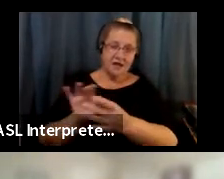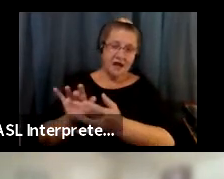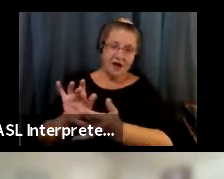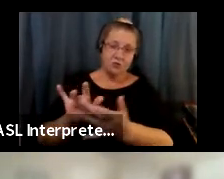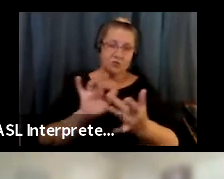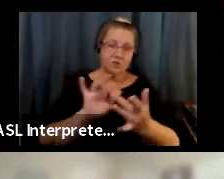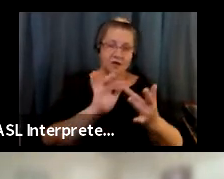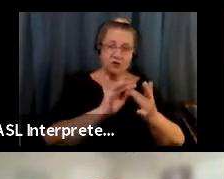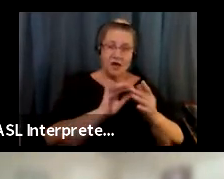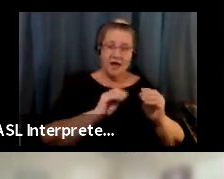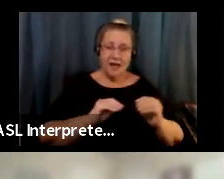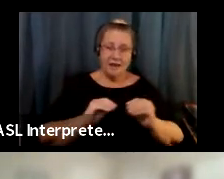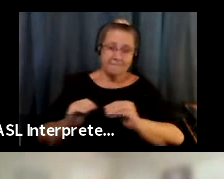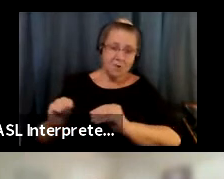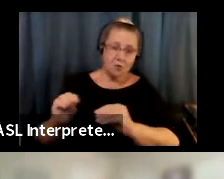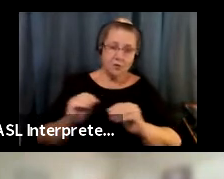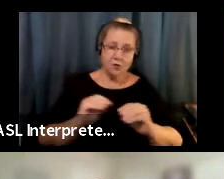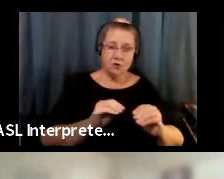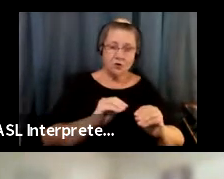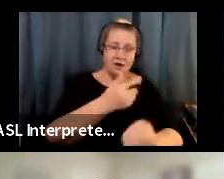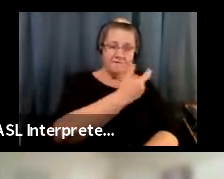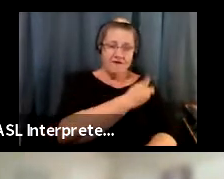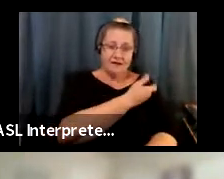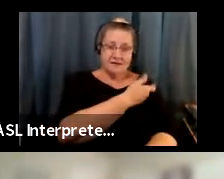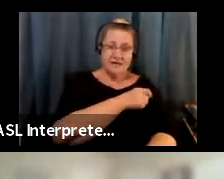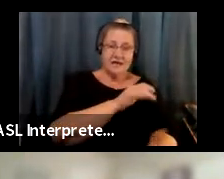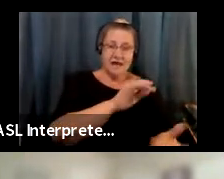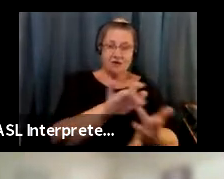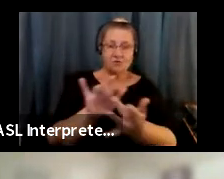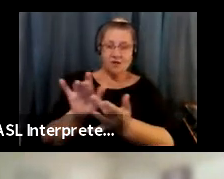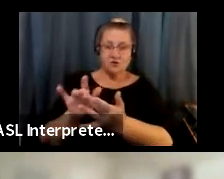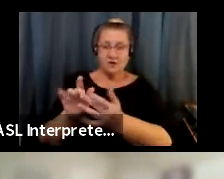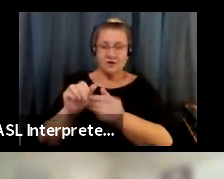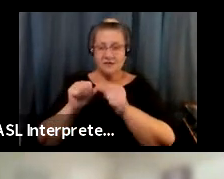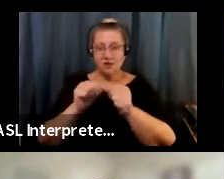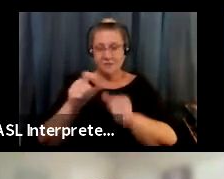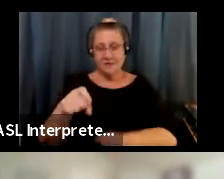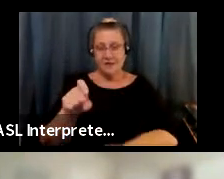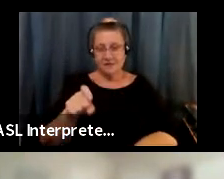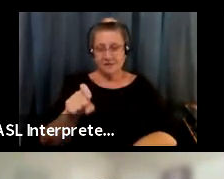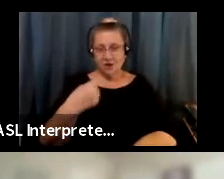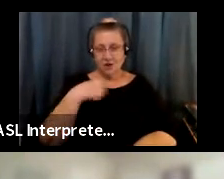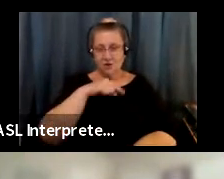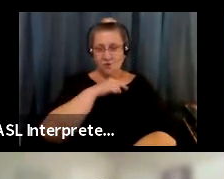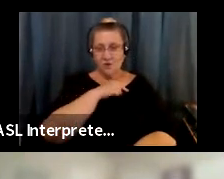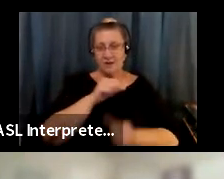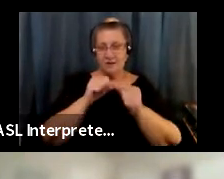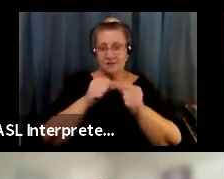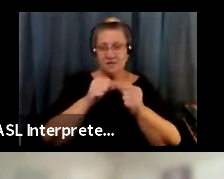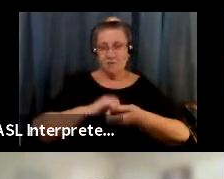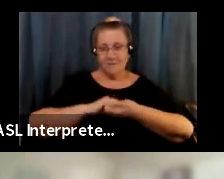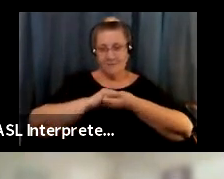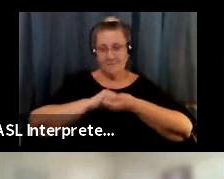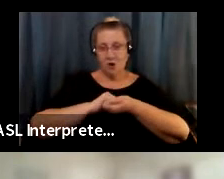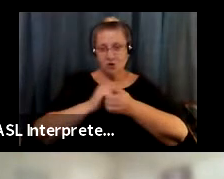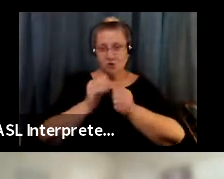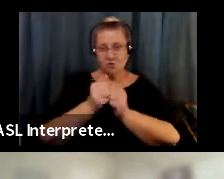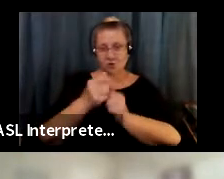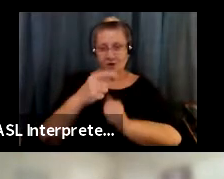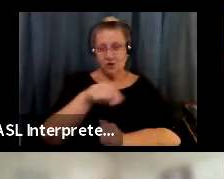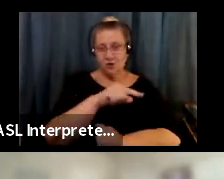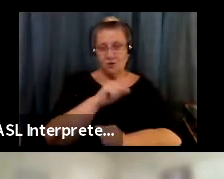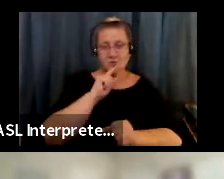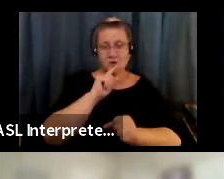efforts will continue to be necessary beyond the reopening, and we continue to be your partners as we ensure farm